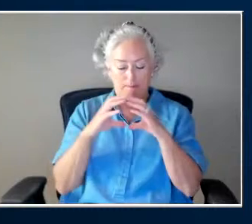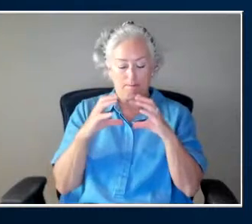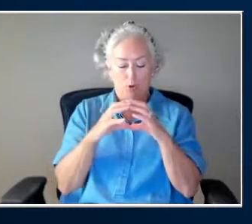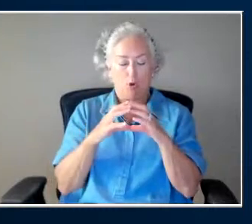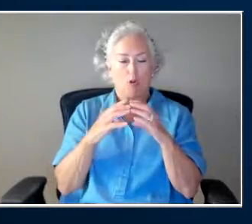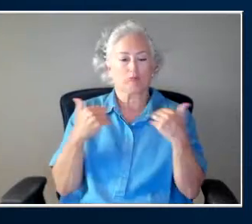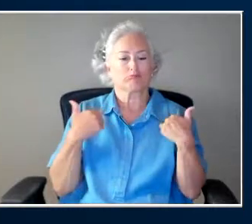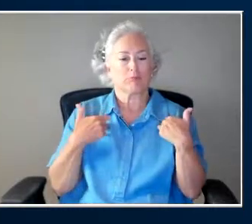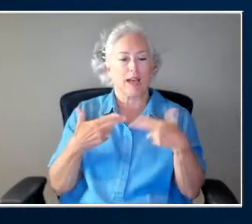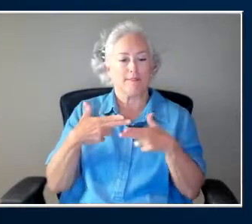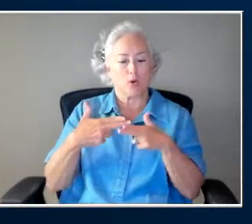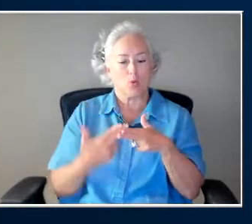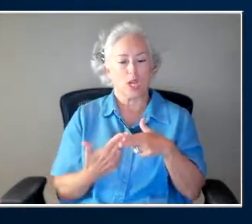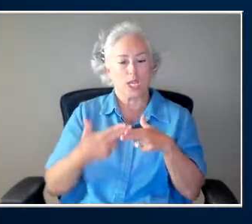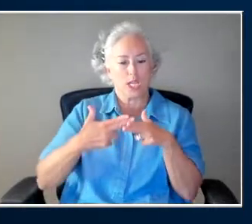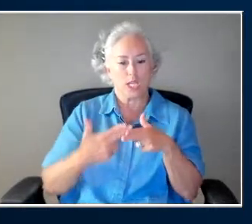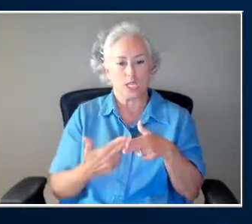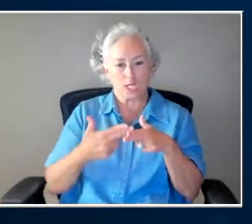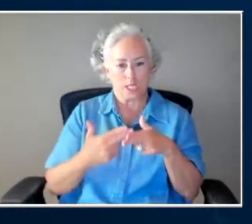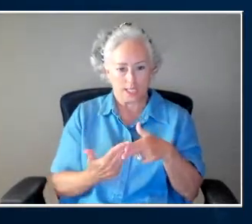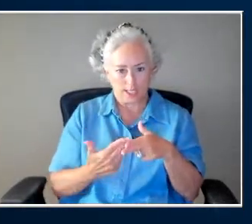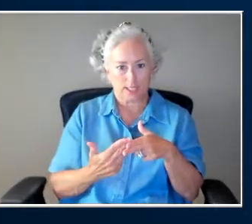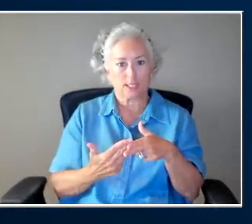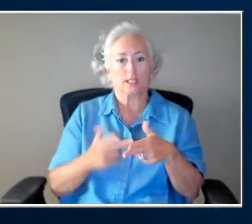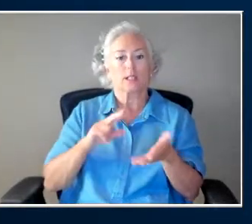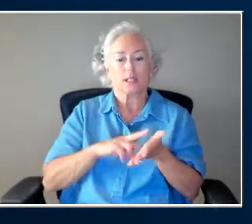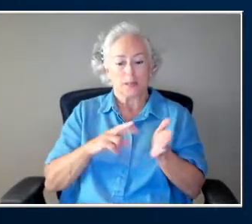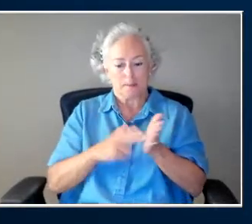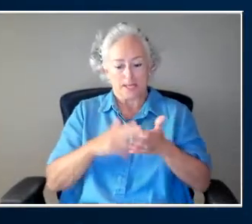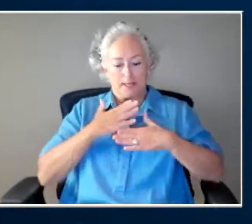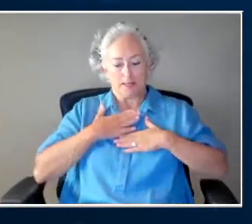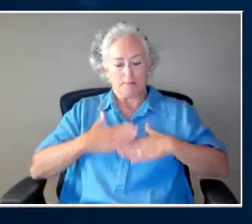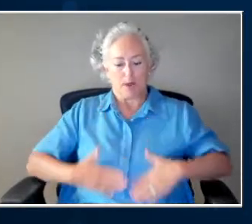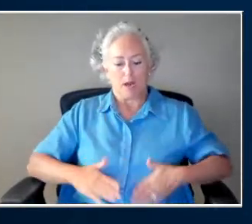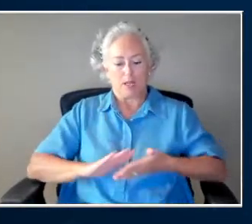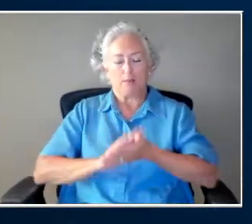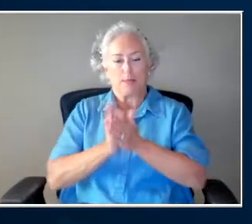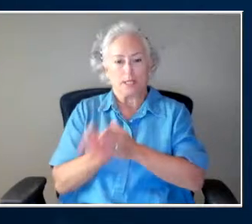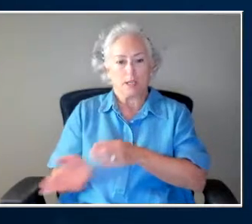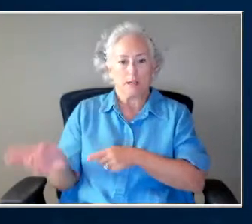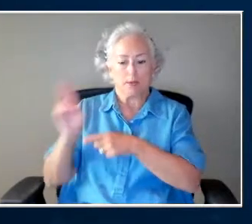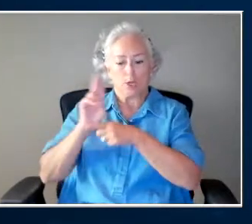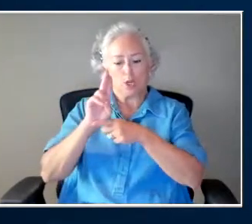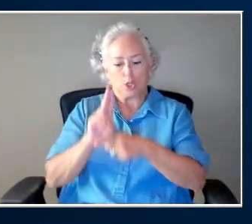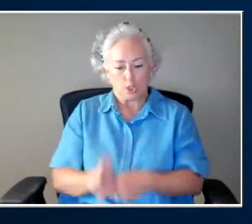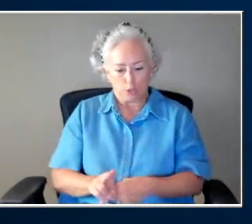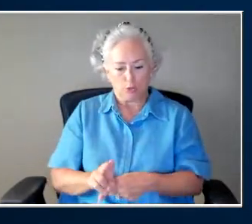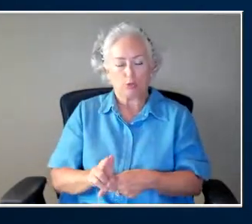to build up that load tolerance, get used to generating force.